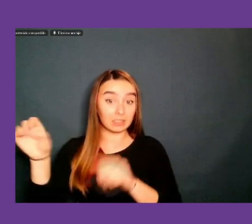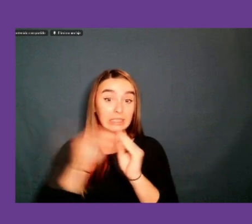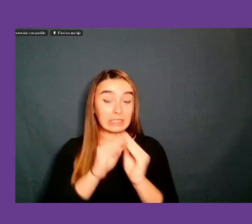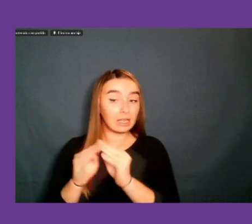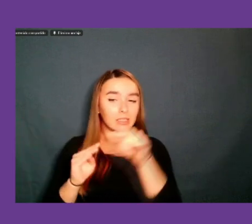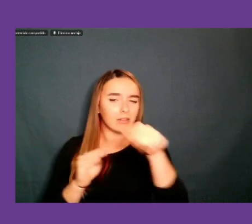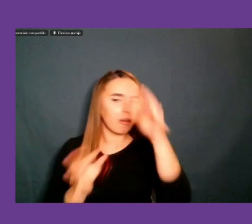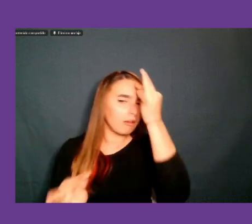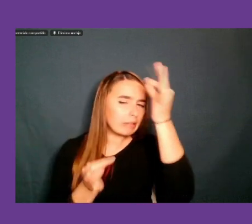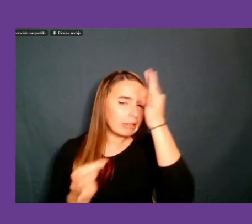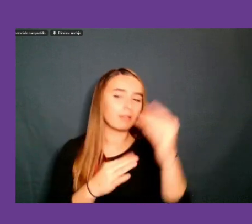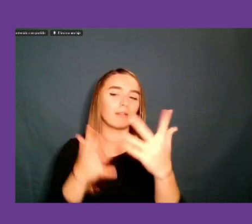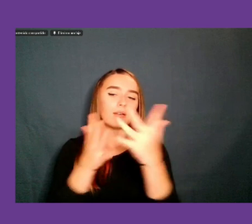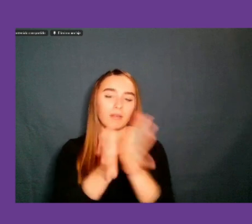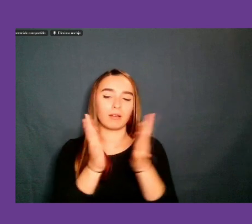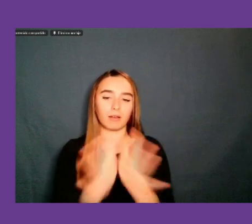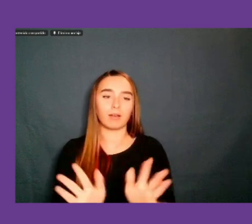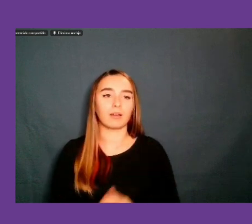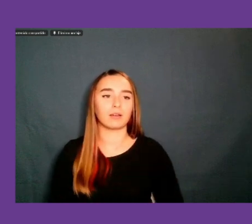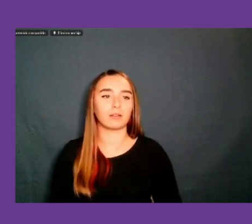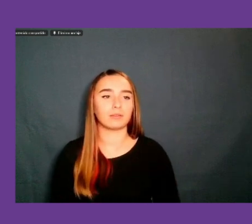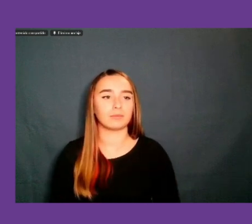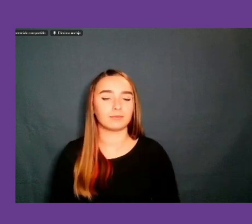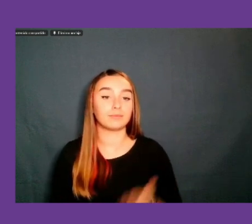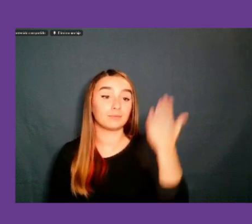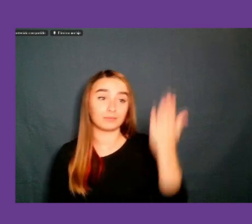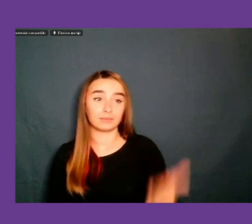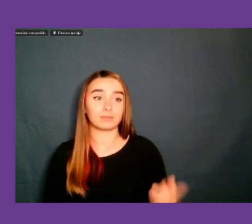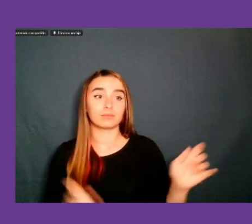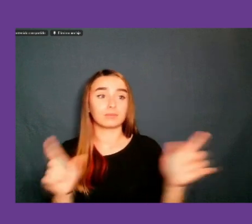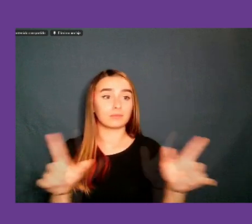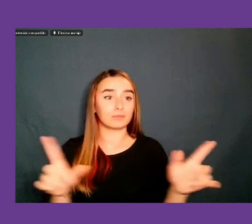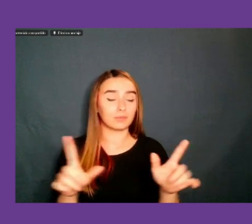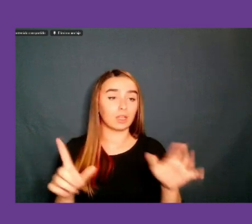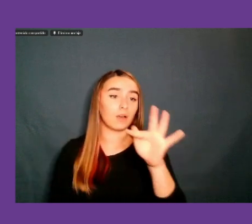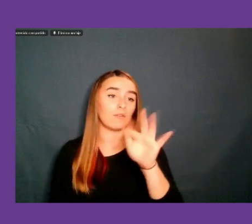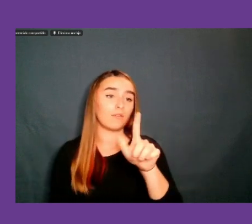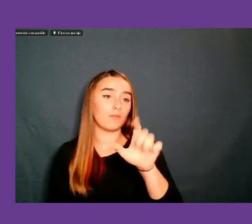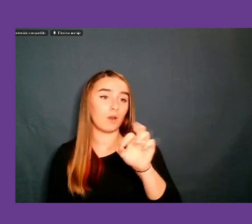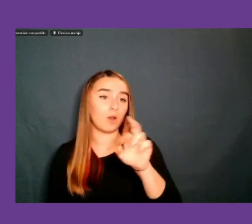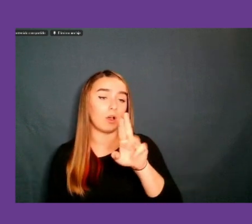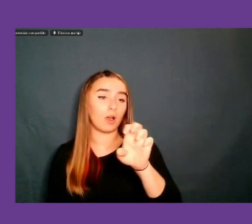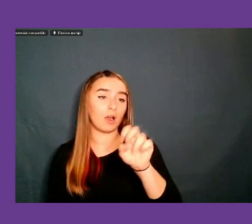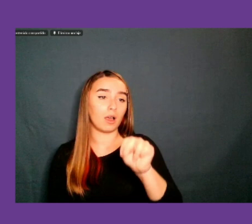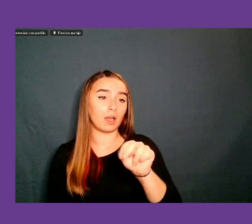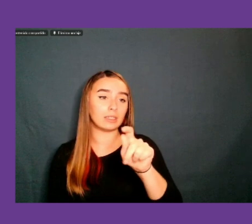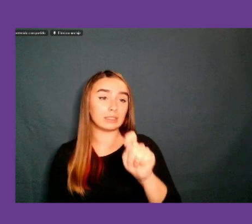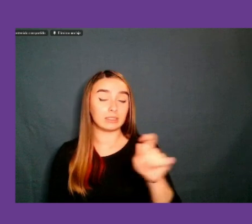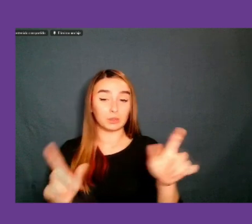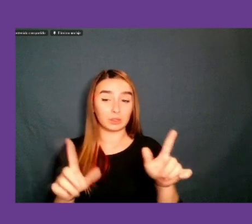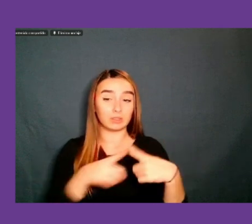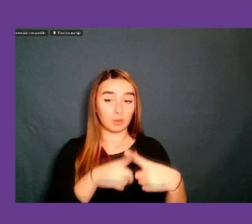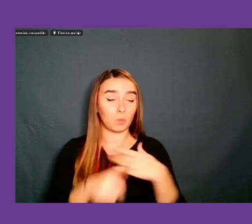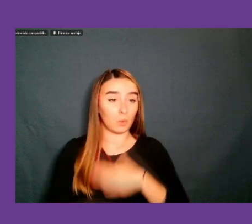details. Florent, would you like to share your screen, or are you happy for Fernando to turn the slides? I think